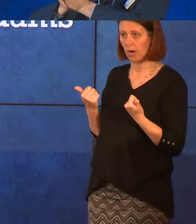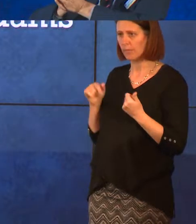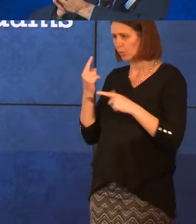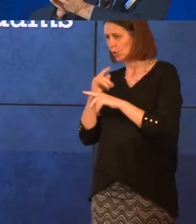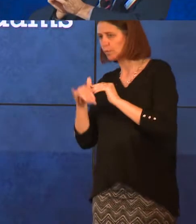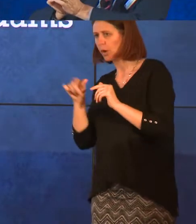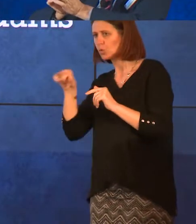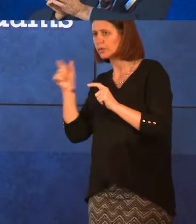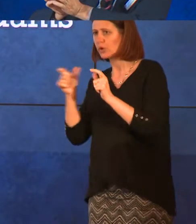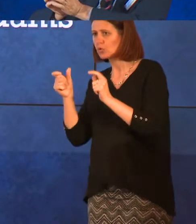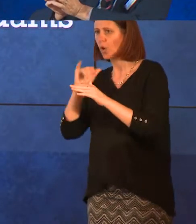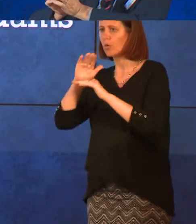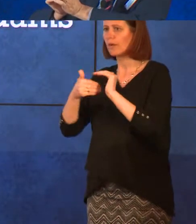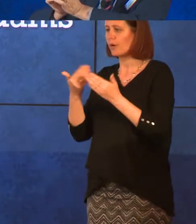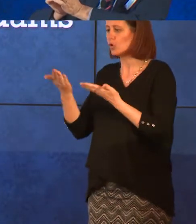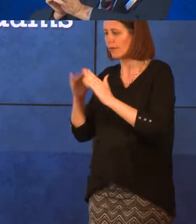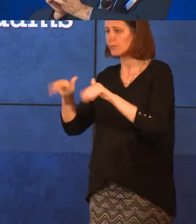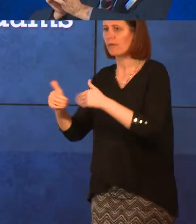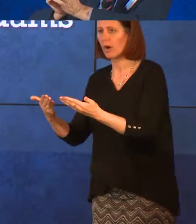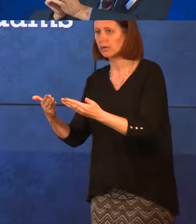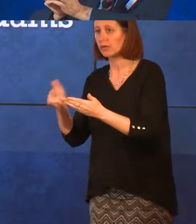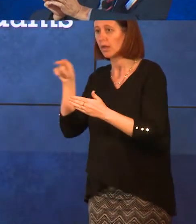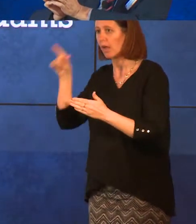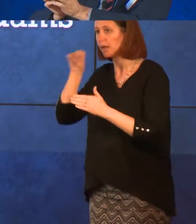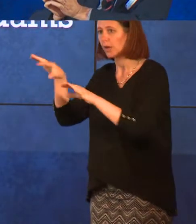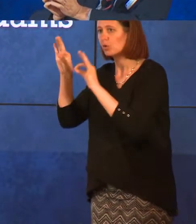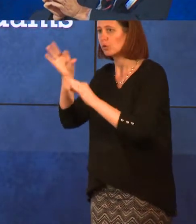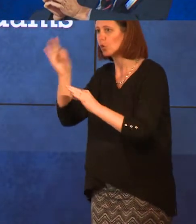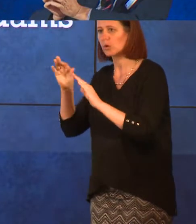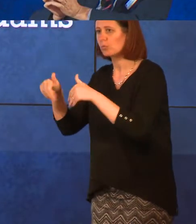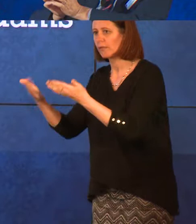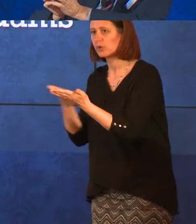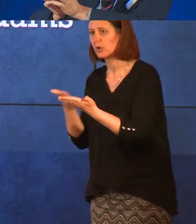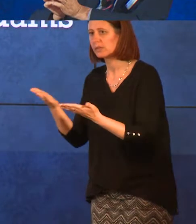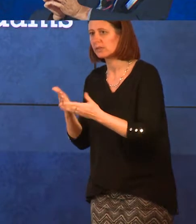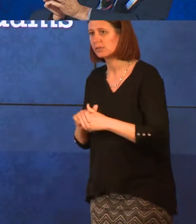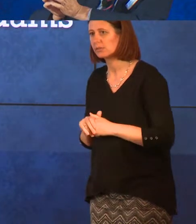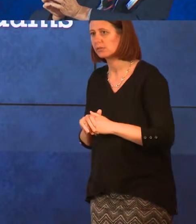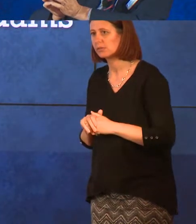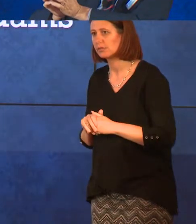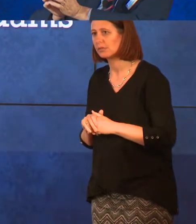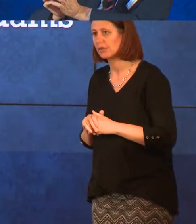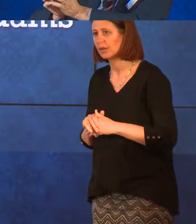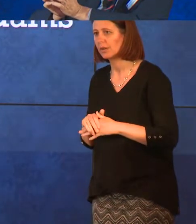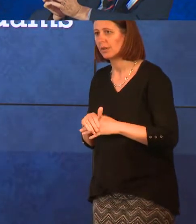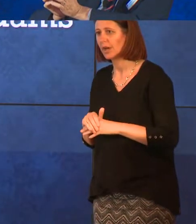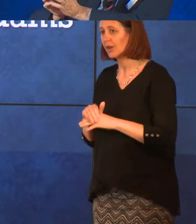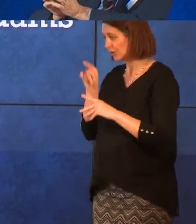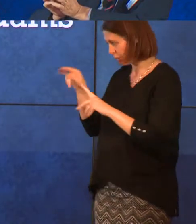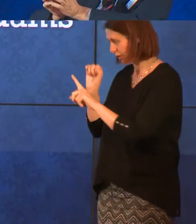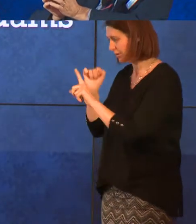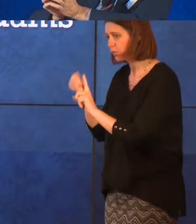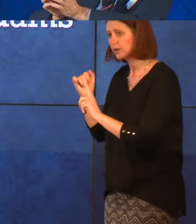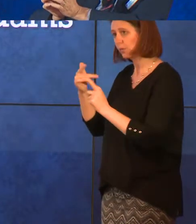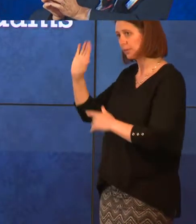choice and control of service providers who can choose not to provide services. And so we are in this situation now we've never been in before,